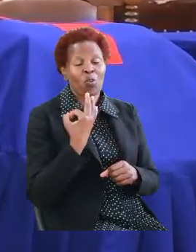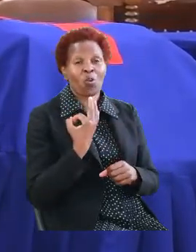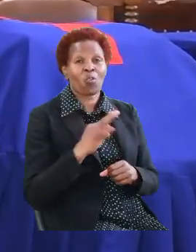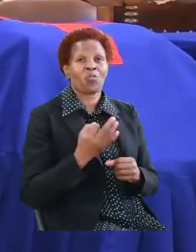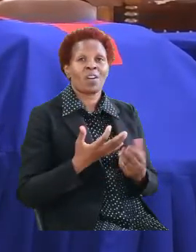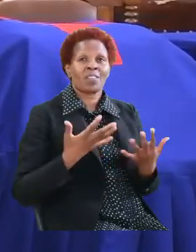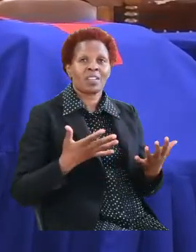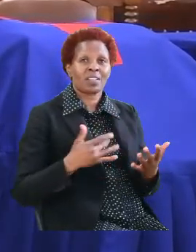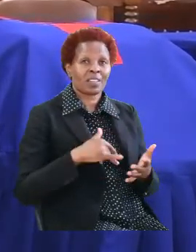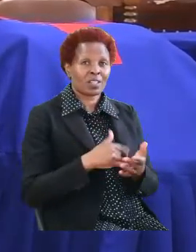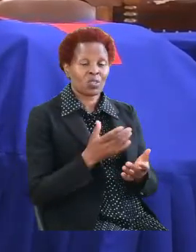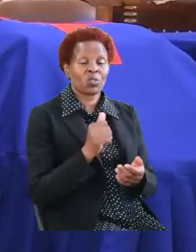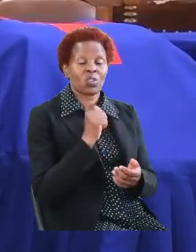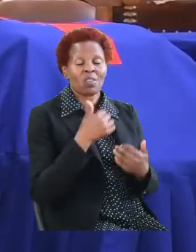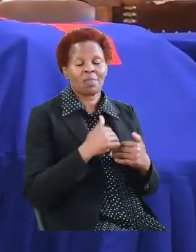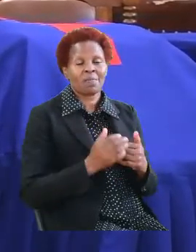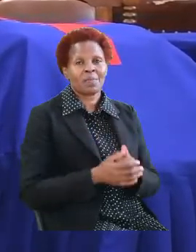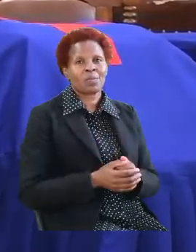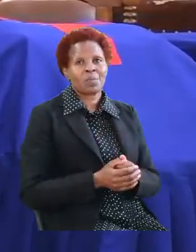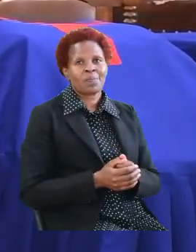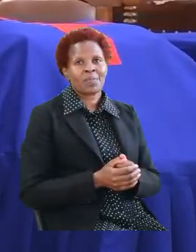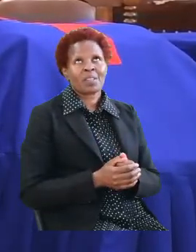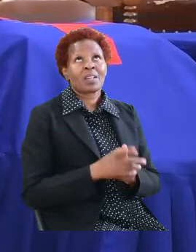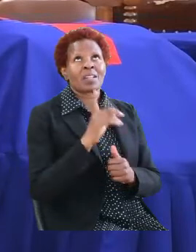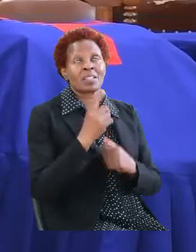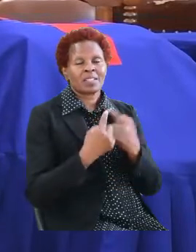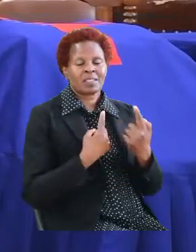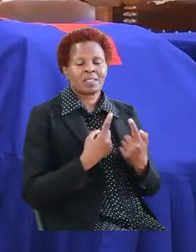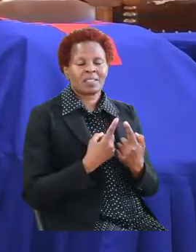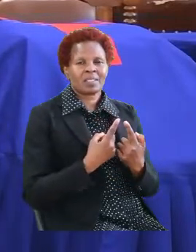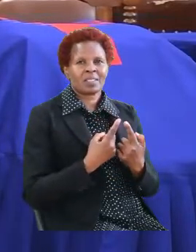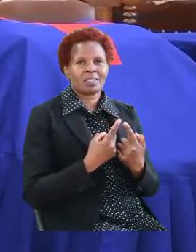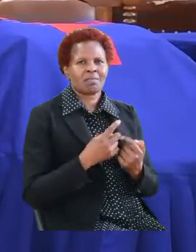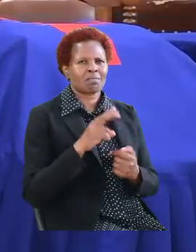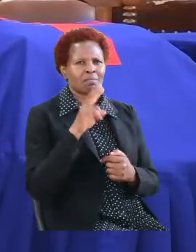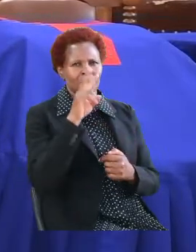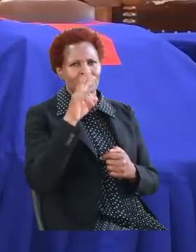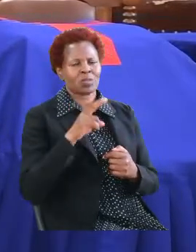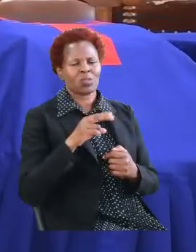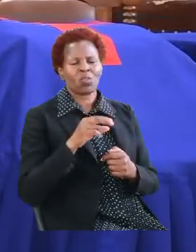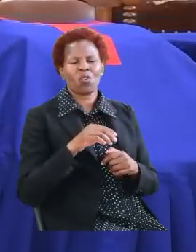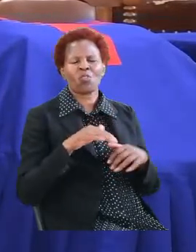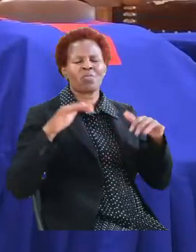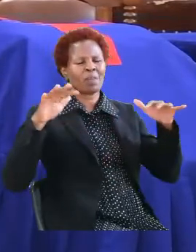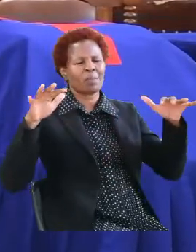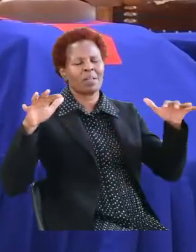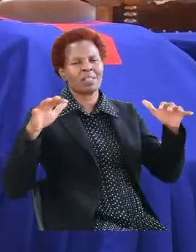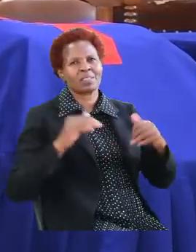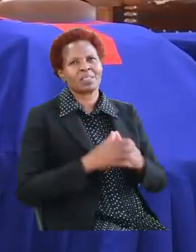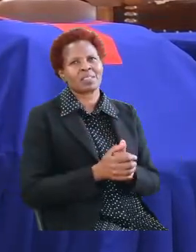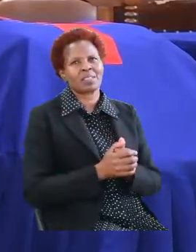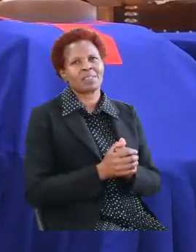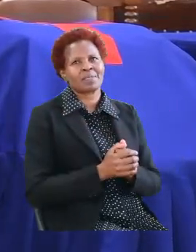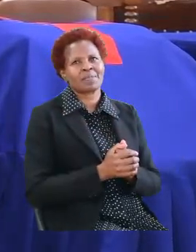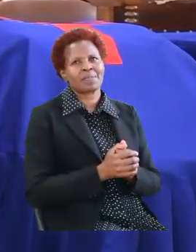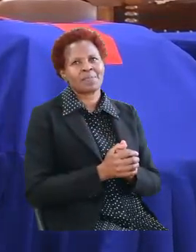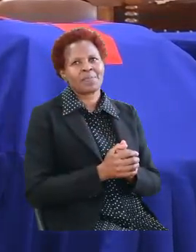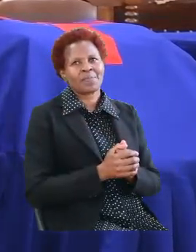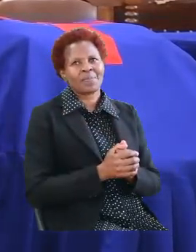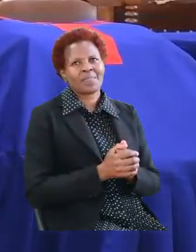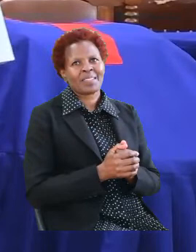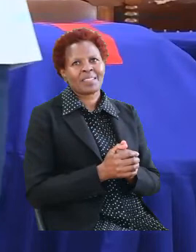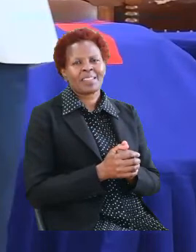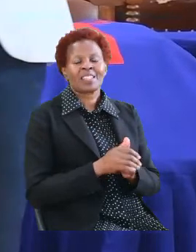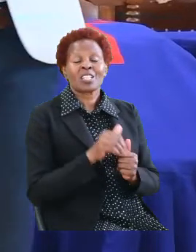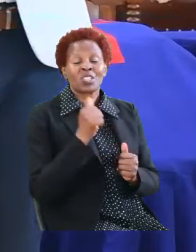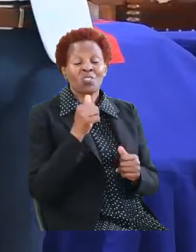every day? You know, and he says, look at the birds of the sky. Look at the birds. You know,